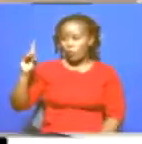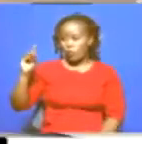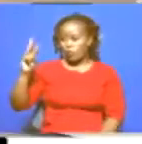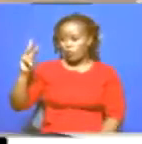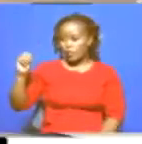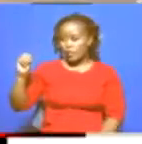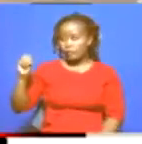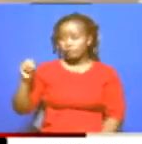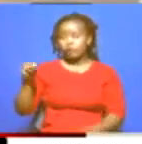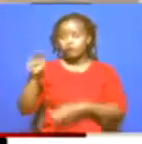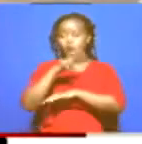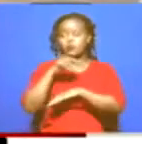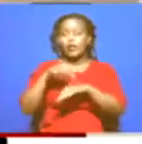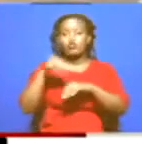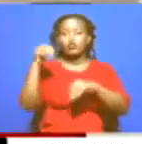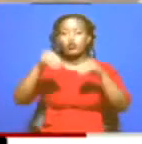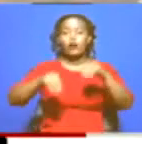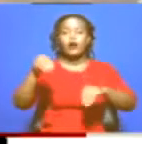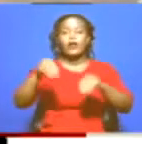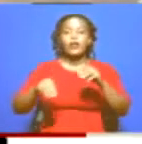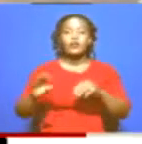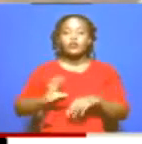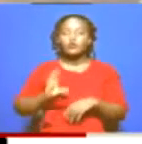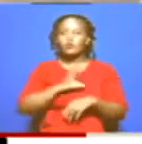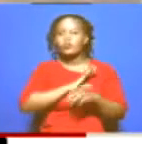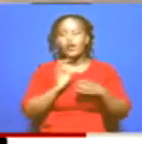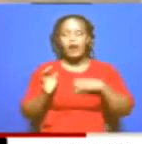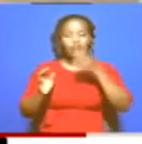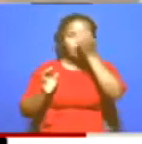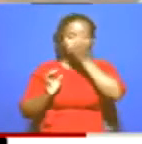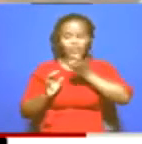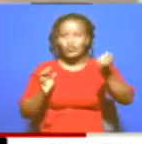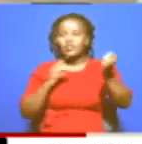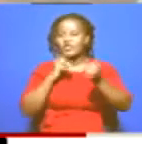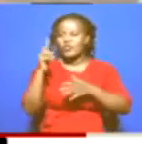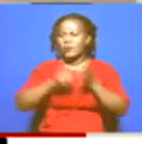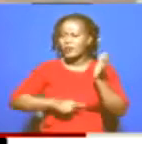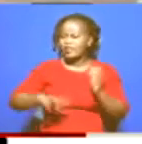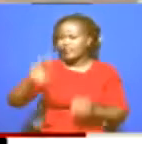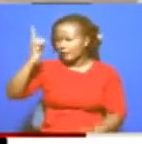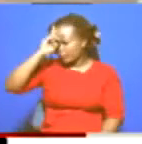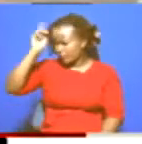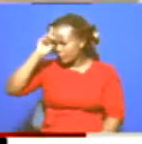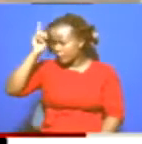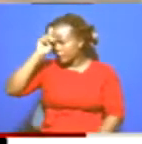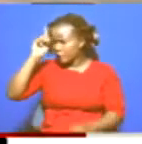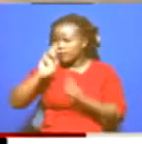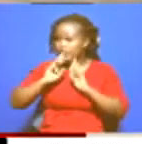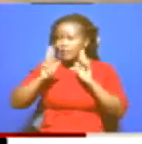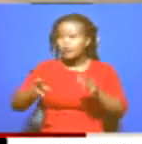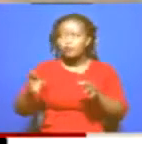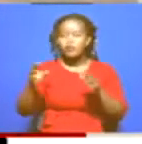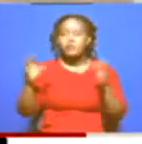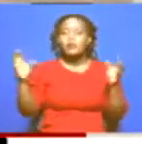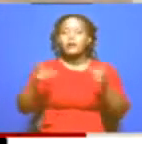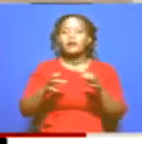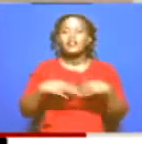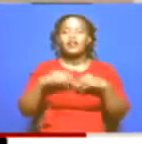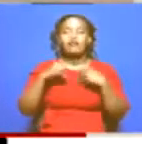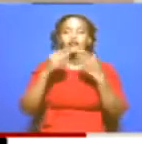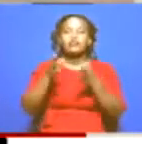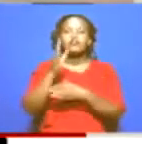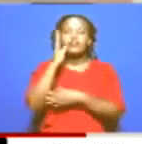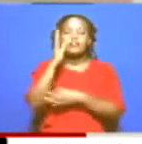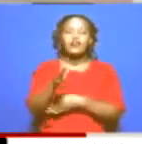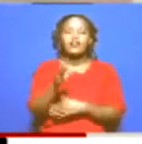The National Election Board has dismissed as untrue reports that the party has issued direct nomination to some